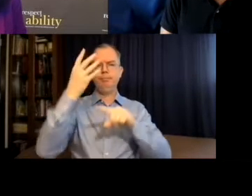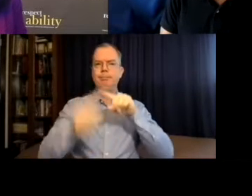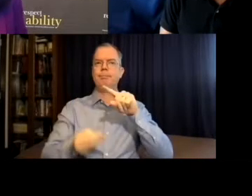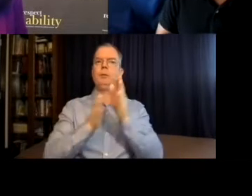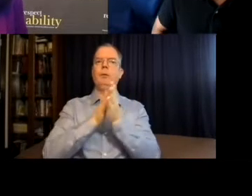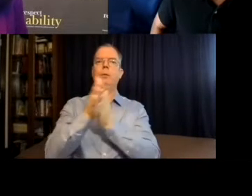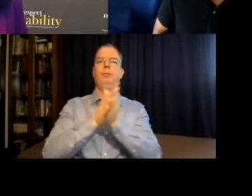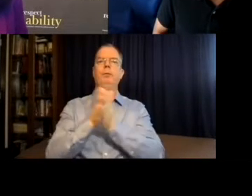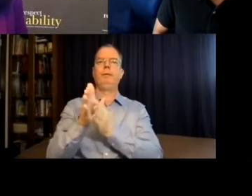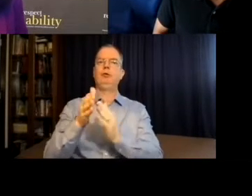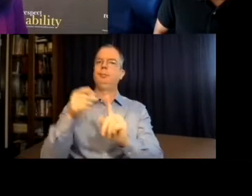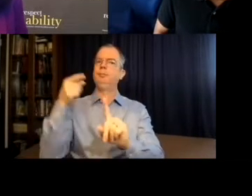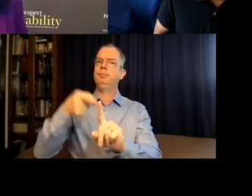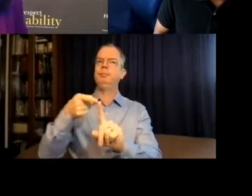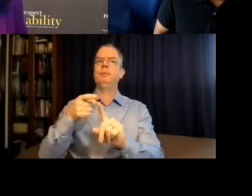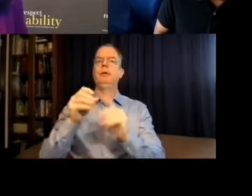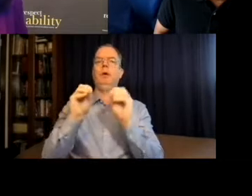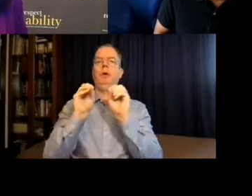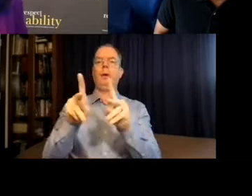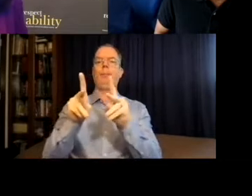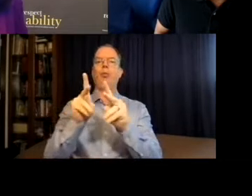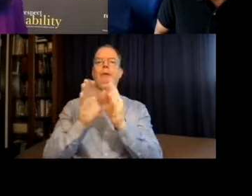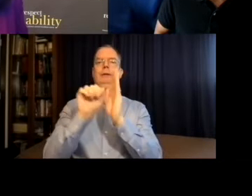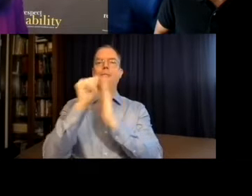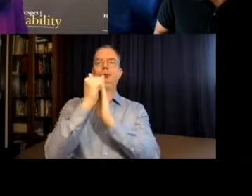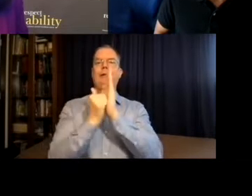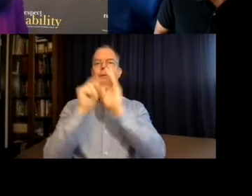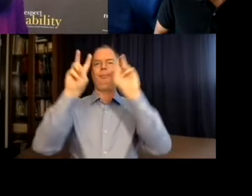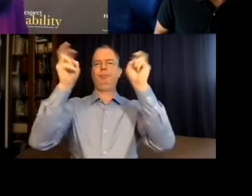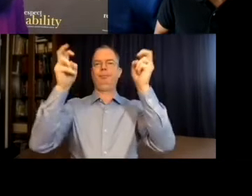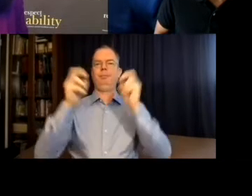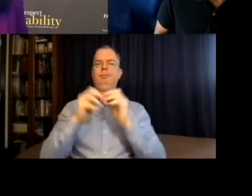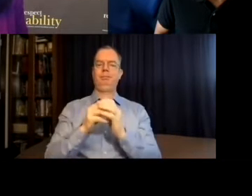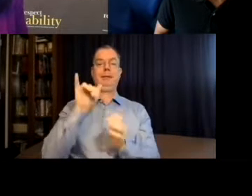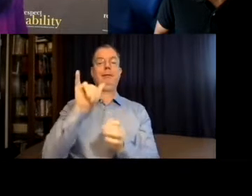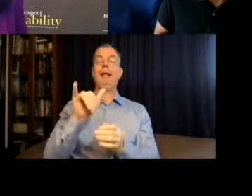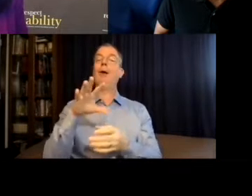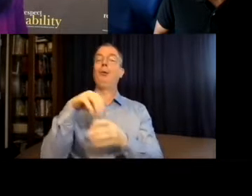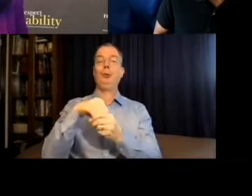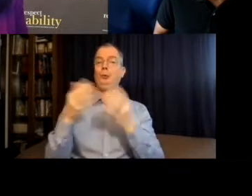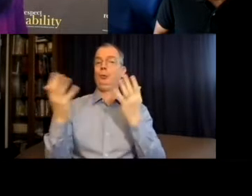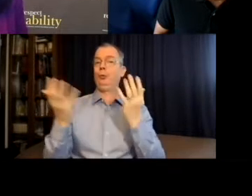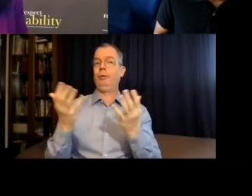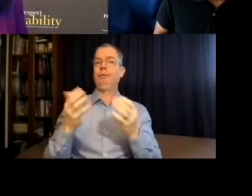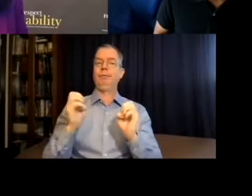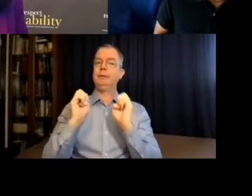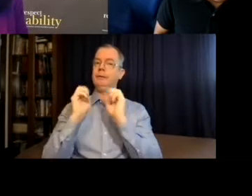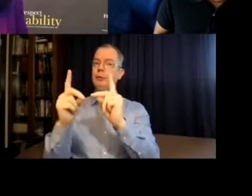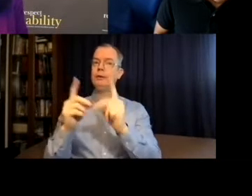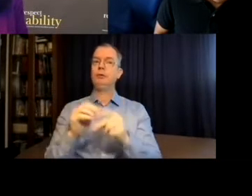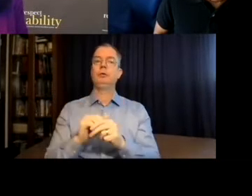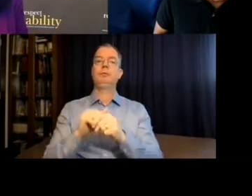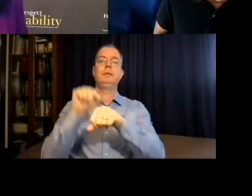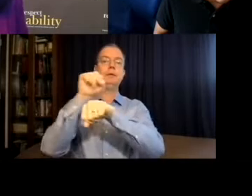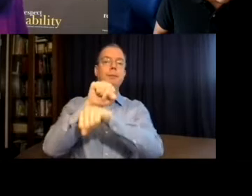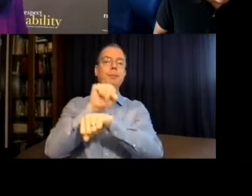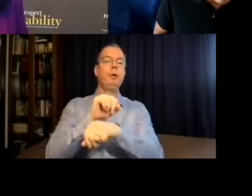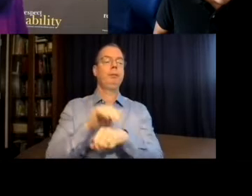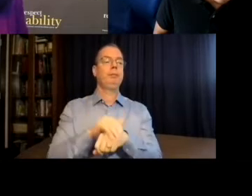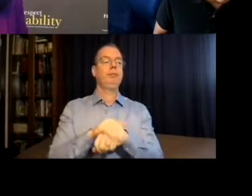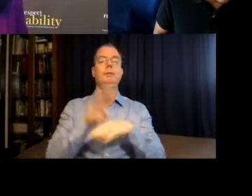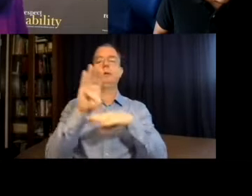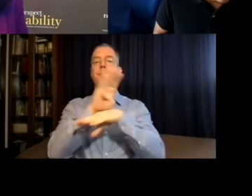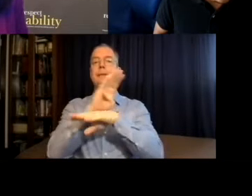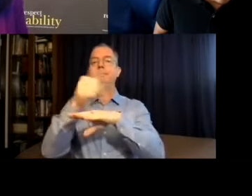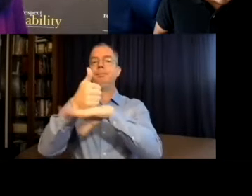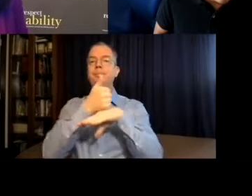The third thing that really drives our opportunity agenda And that thing includes